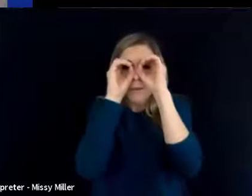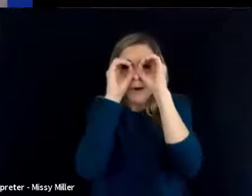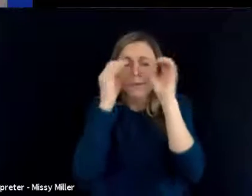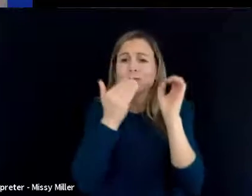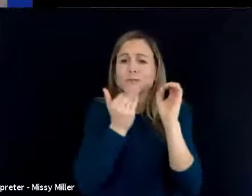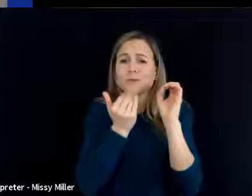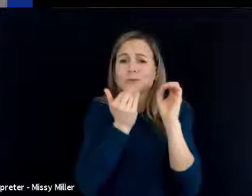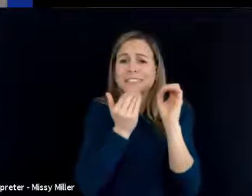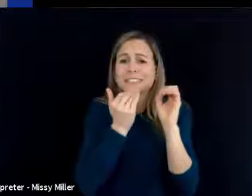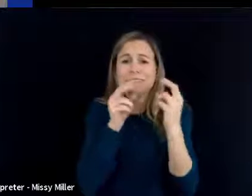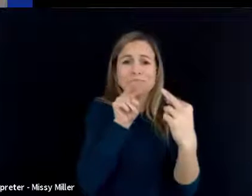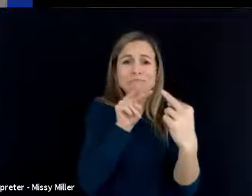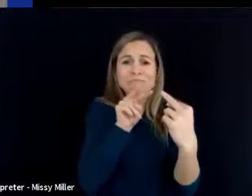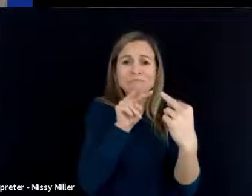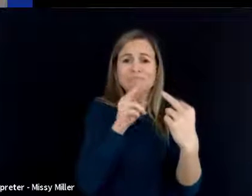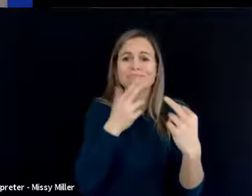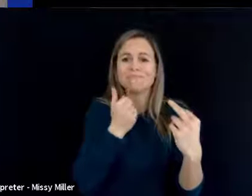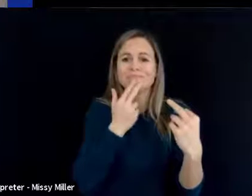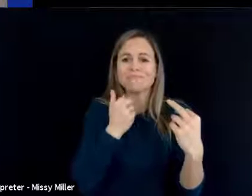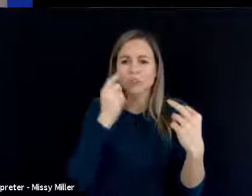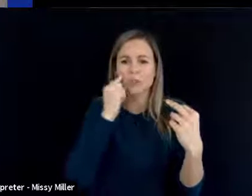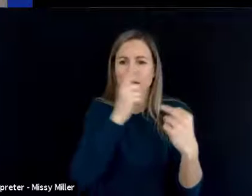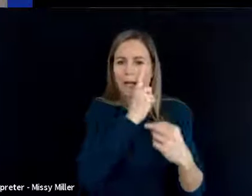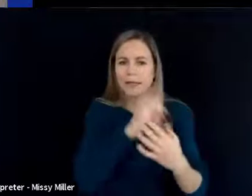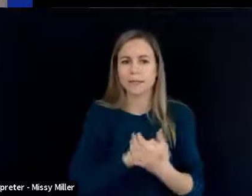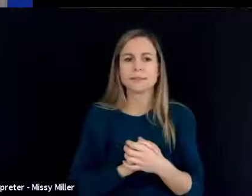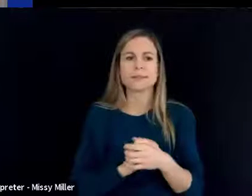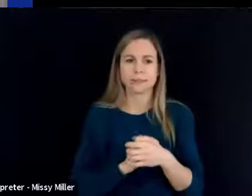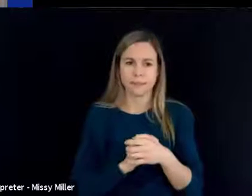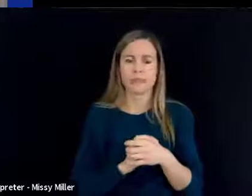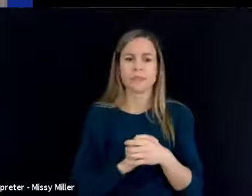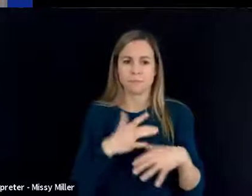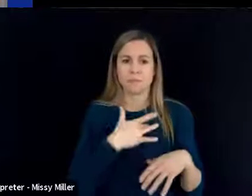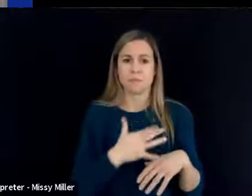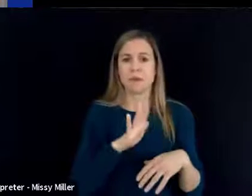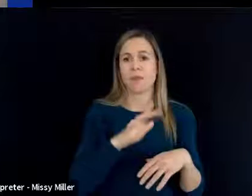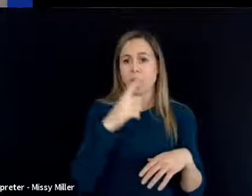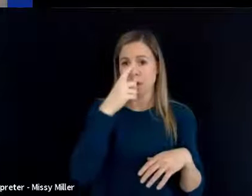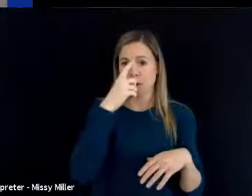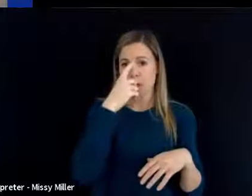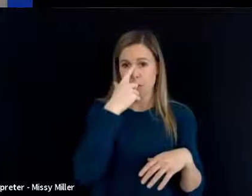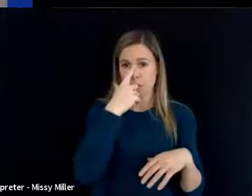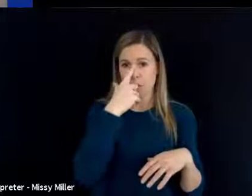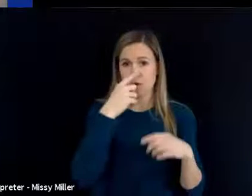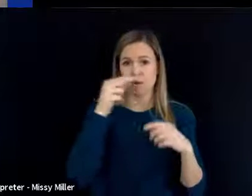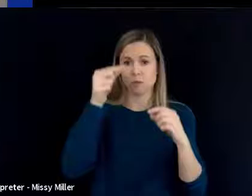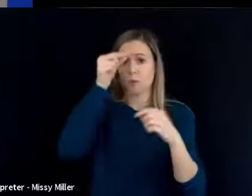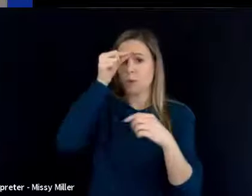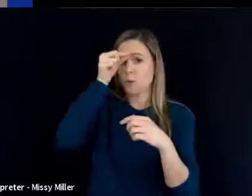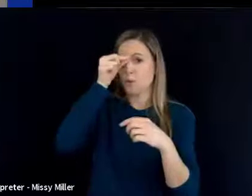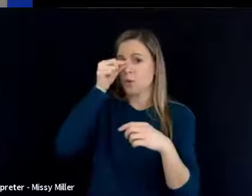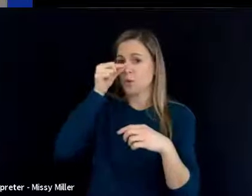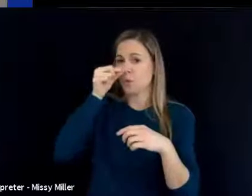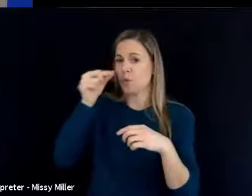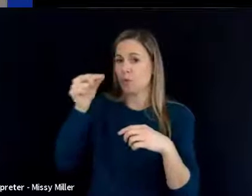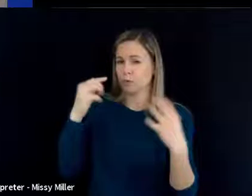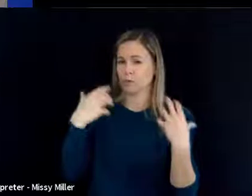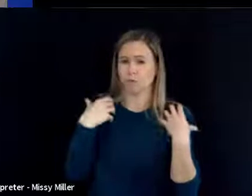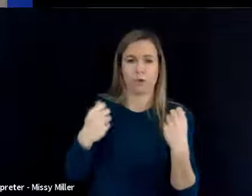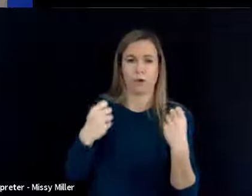and engage with them because they're so cute. They typically have a prominent bridge on their